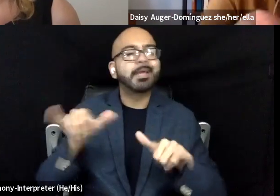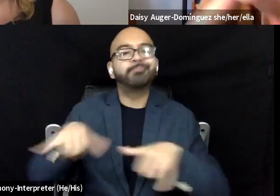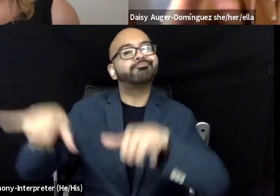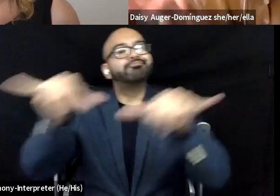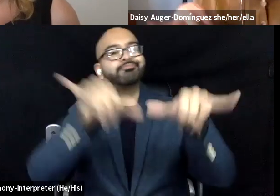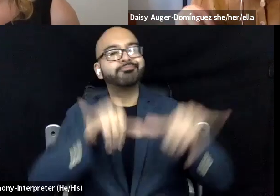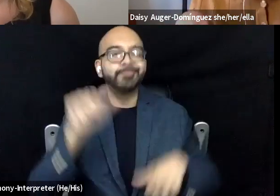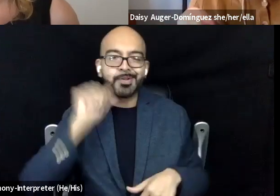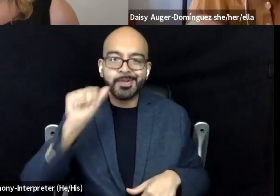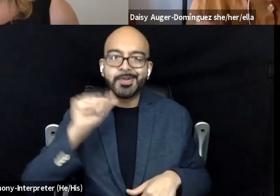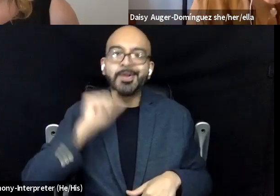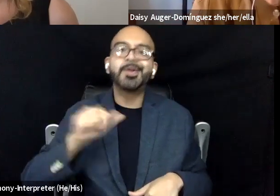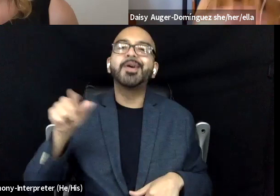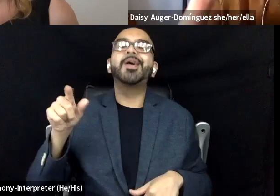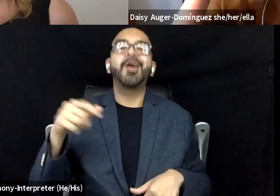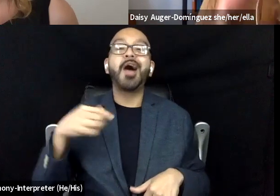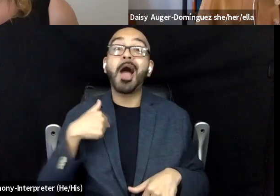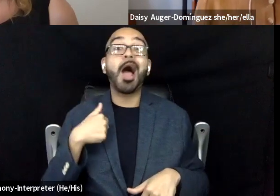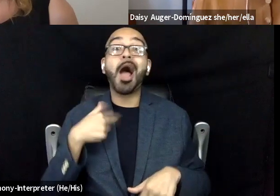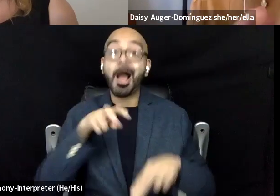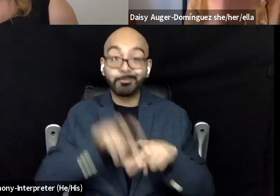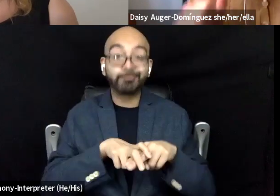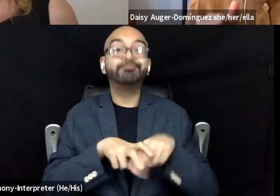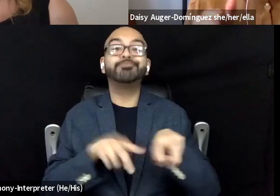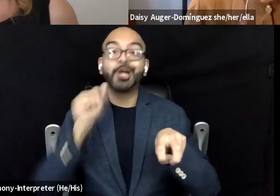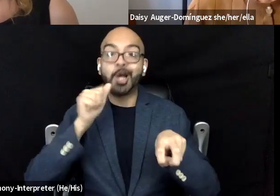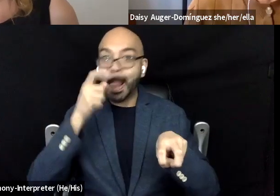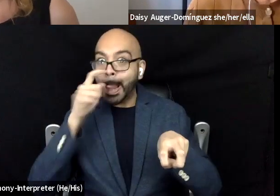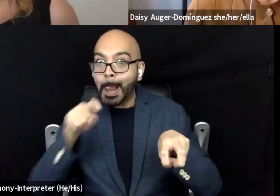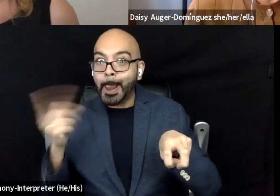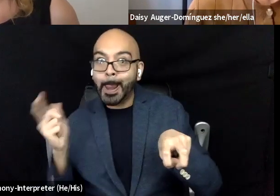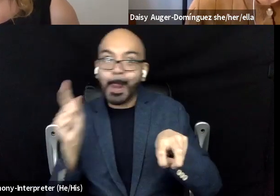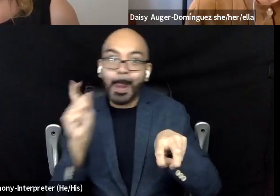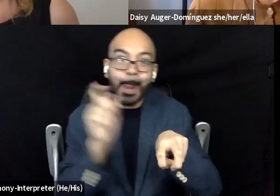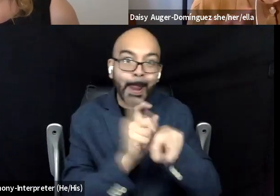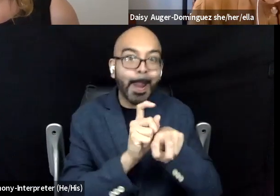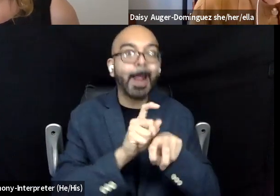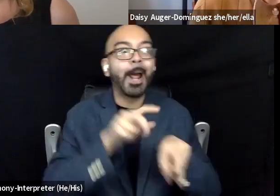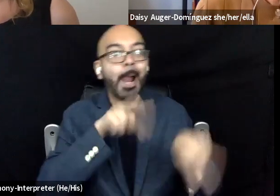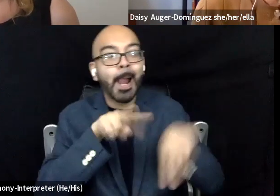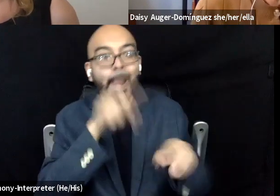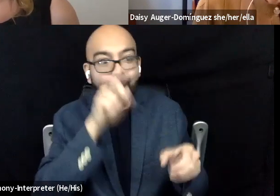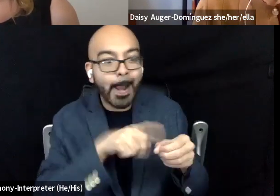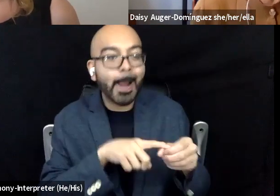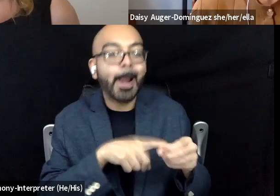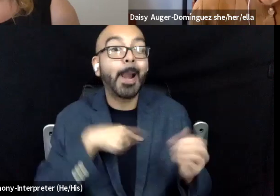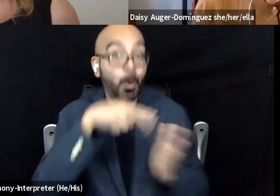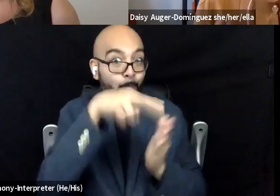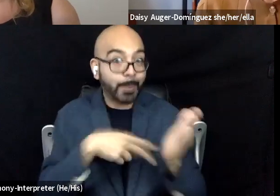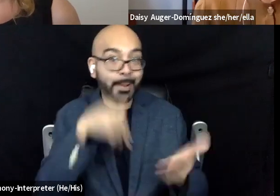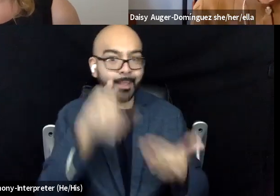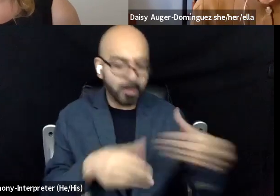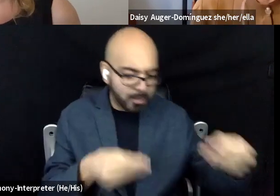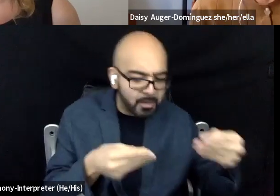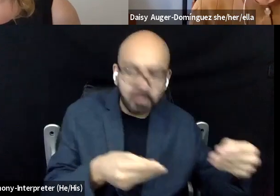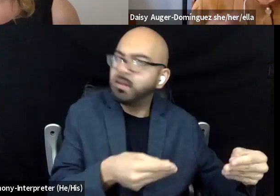your shoulder when she's reading what you're doing. And so she, of course, read what I had received and said, oh, well, they